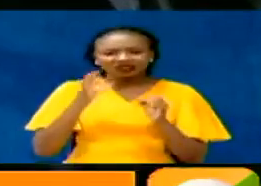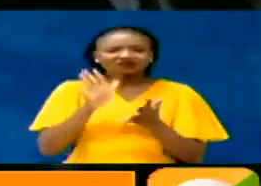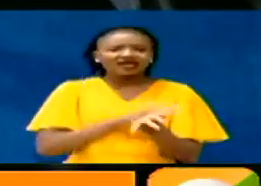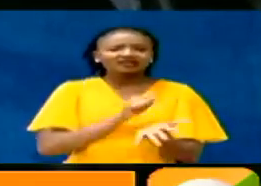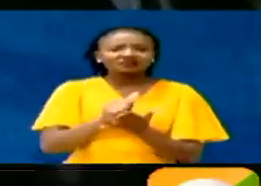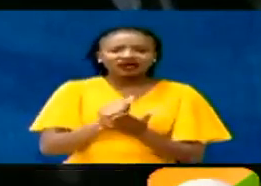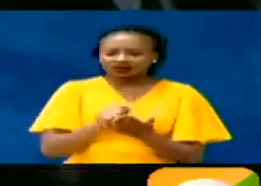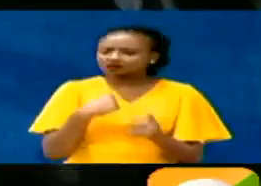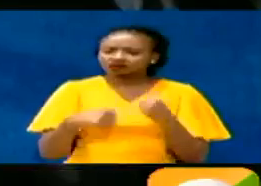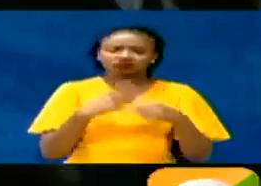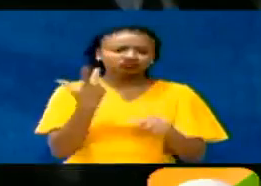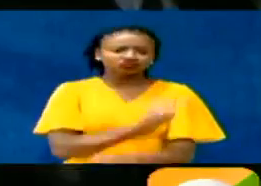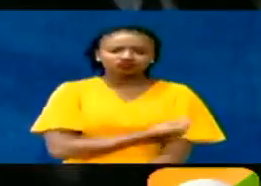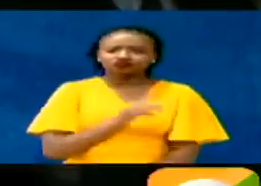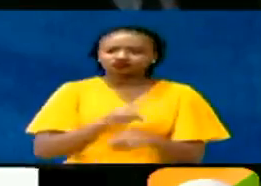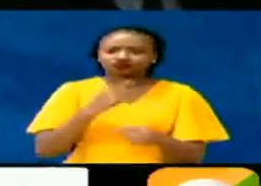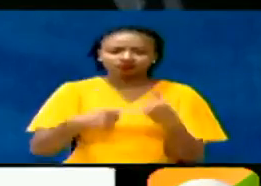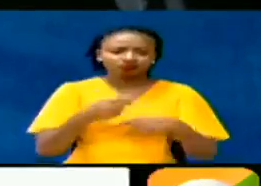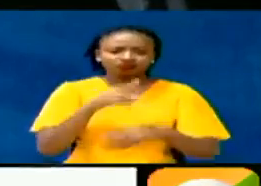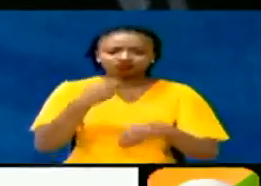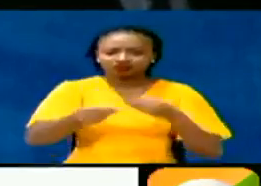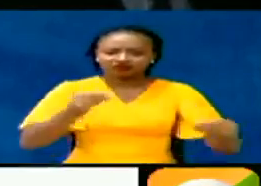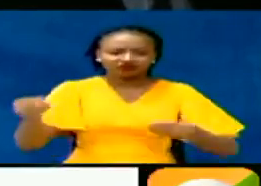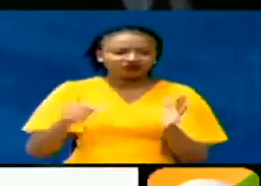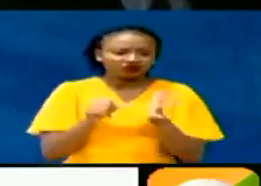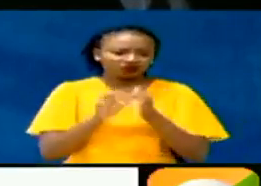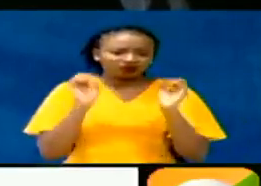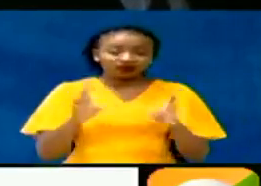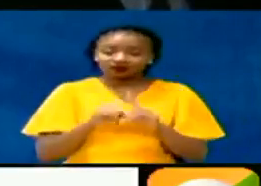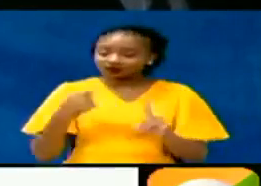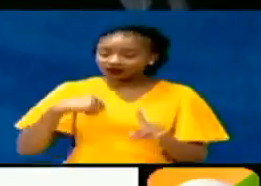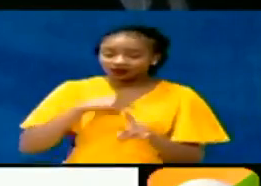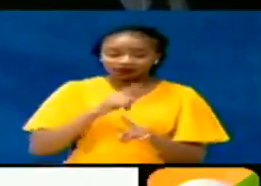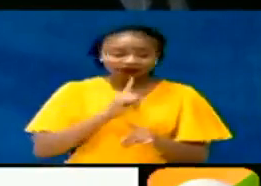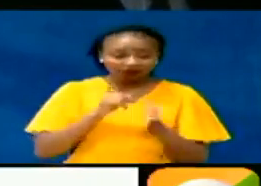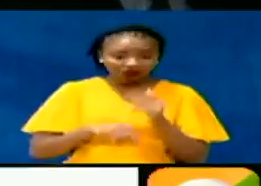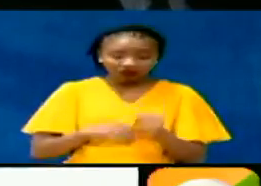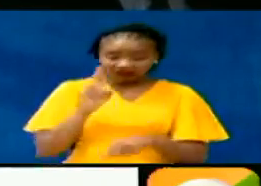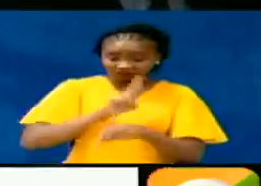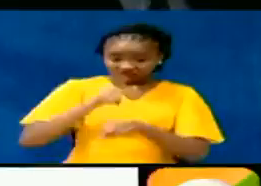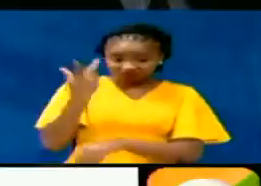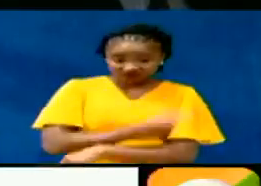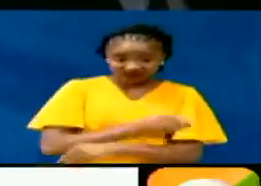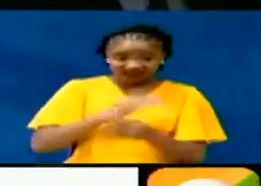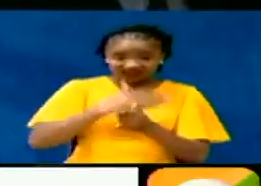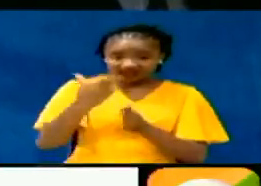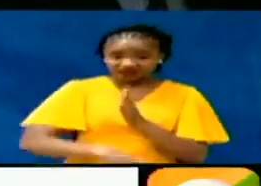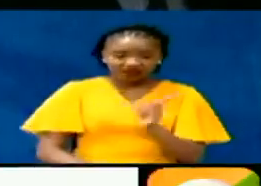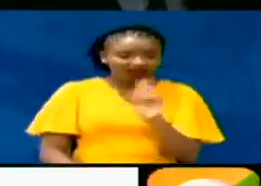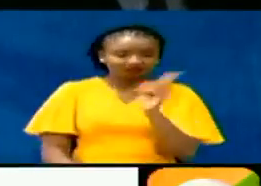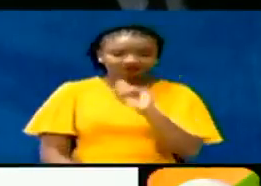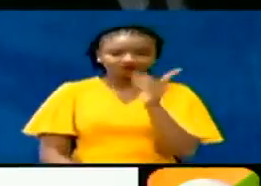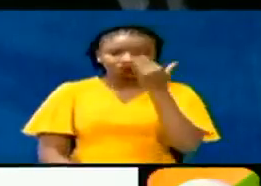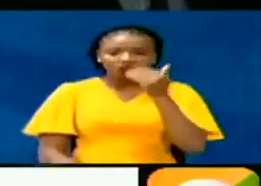as a country, we had already made a decision that we're not going to use any expired vaccine, because literally it is against the policy,